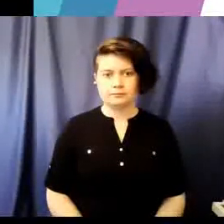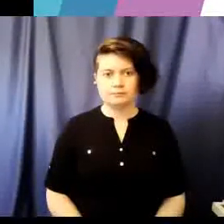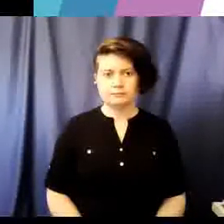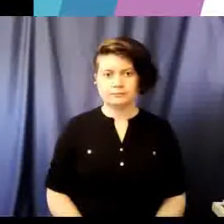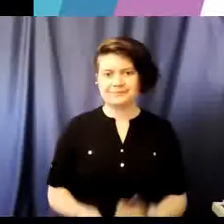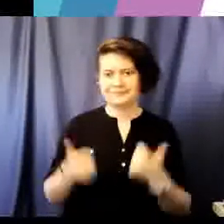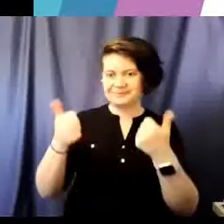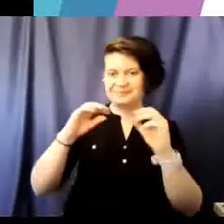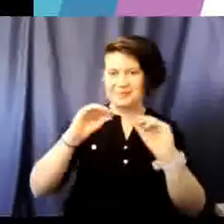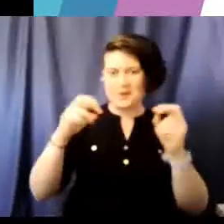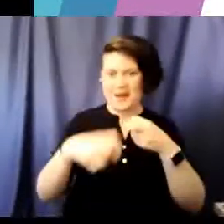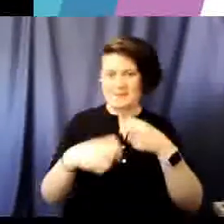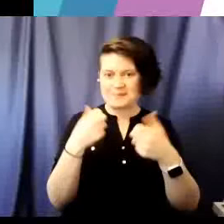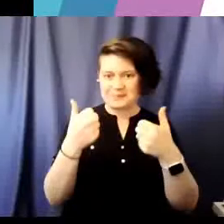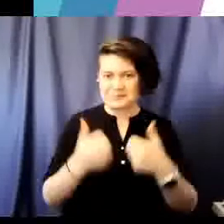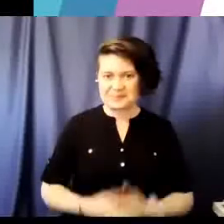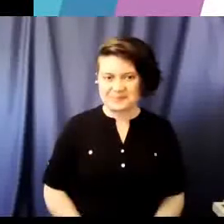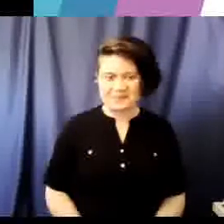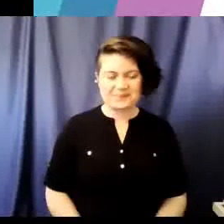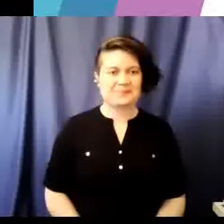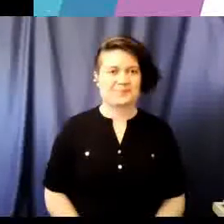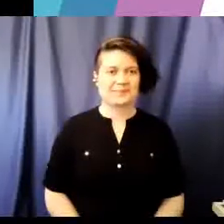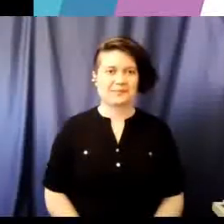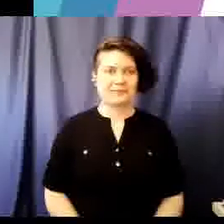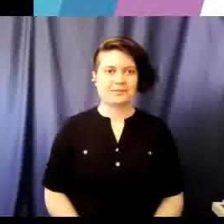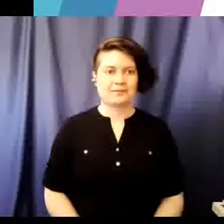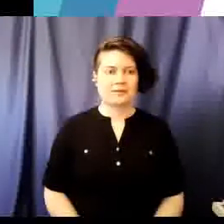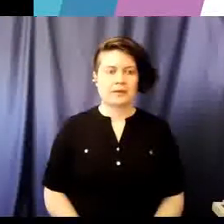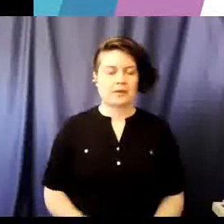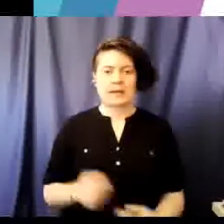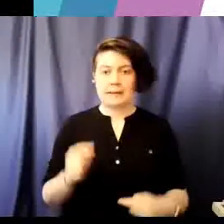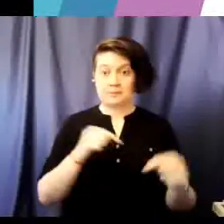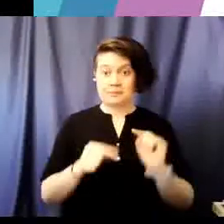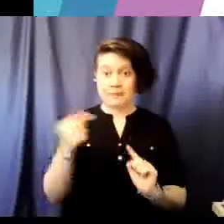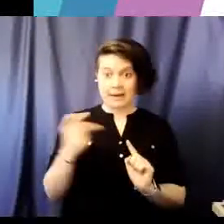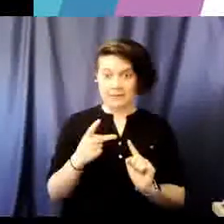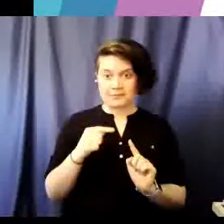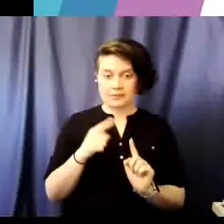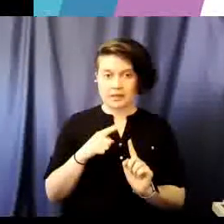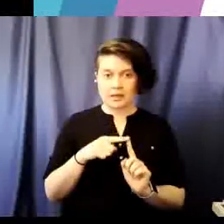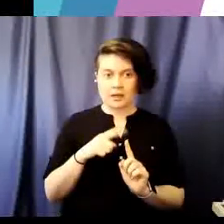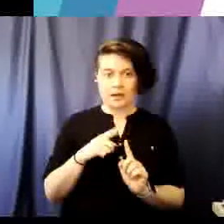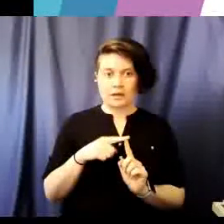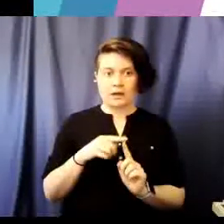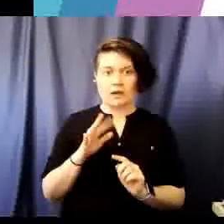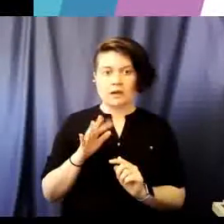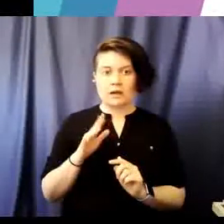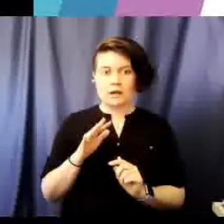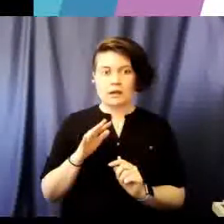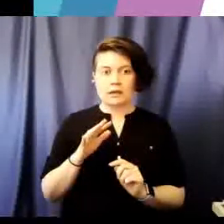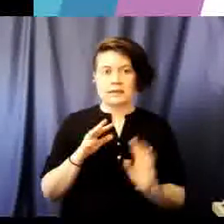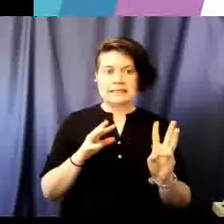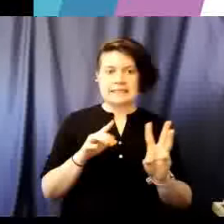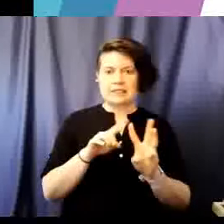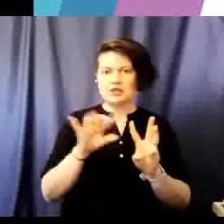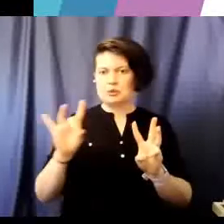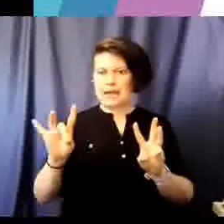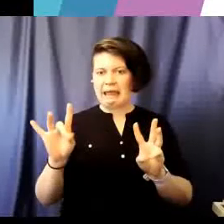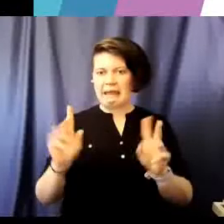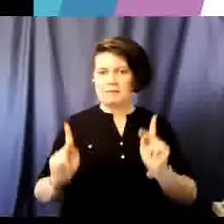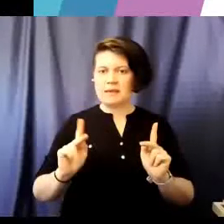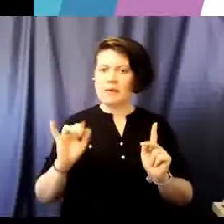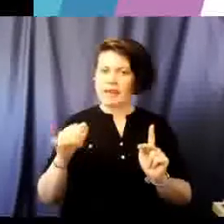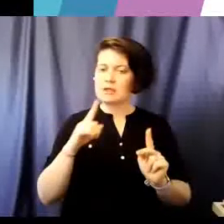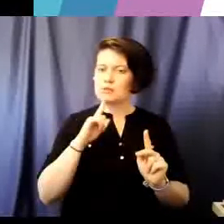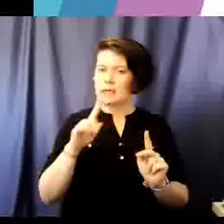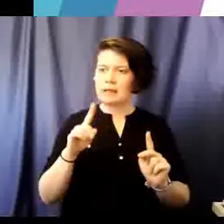No problem. Okay, going right back into it. 6 to 8 people is also the golden